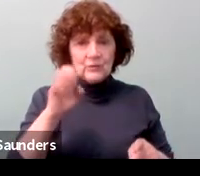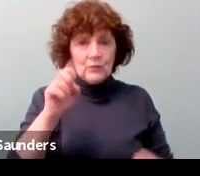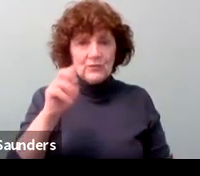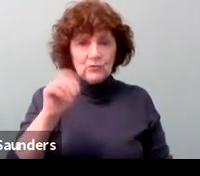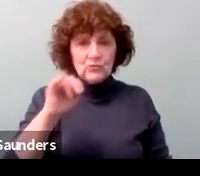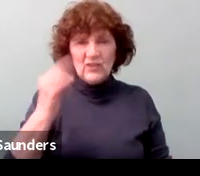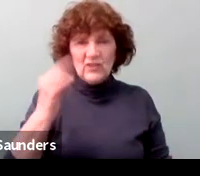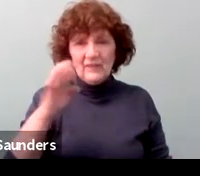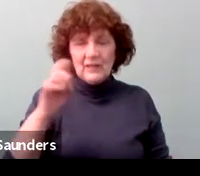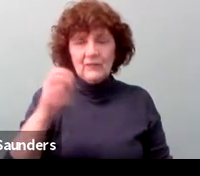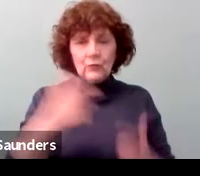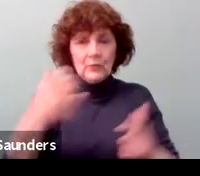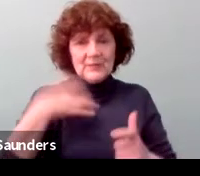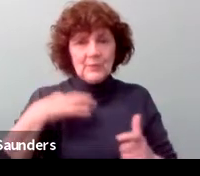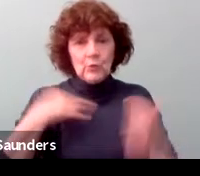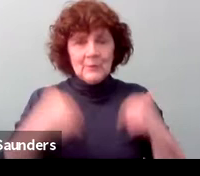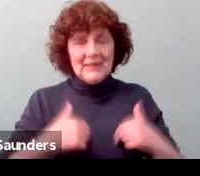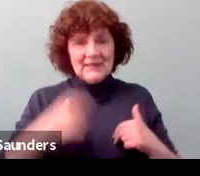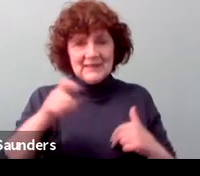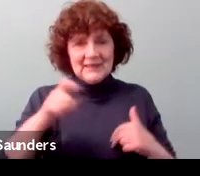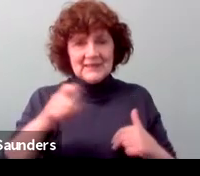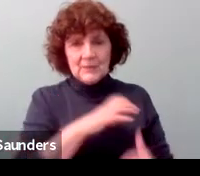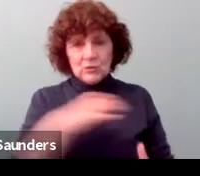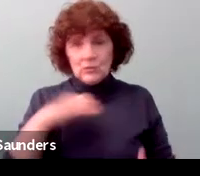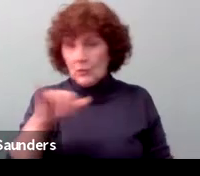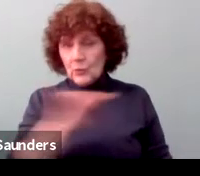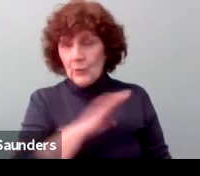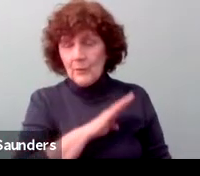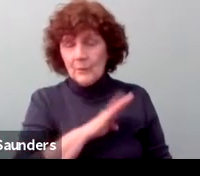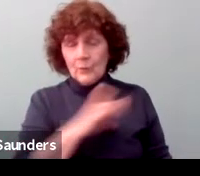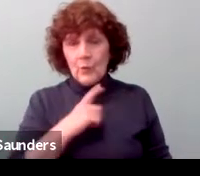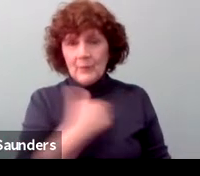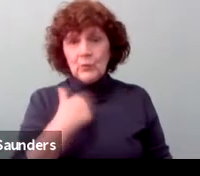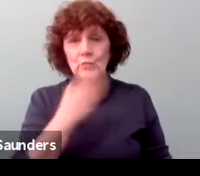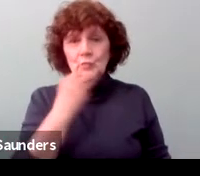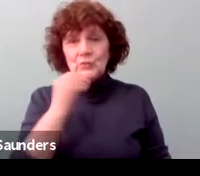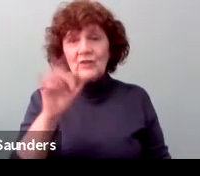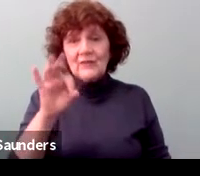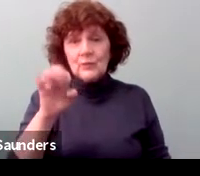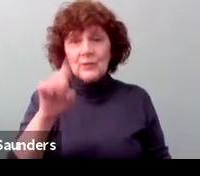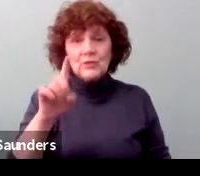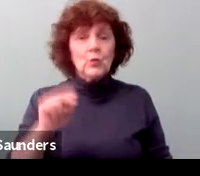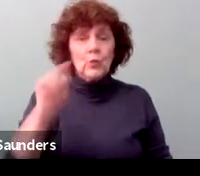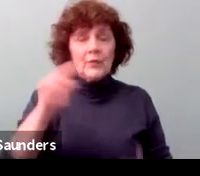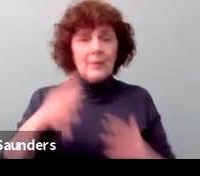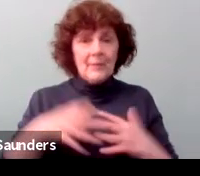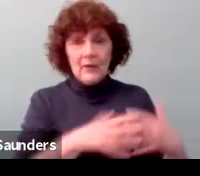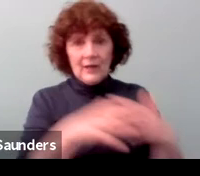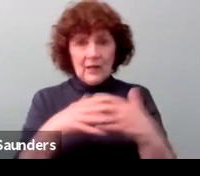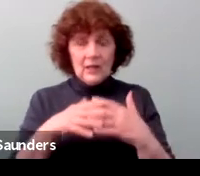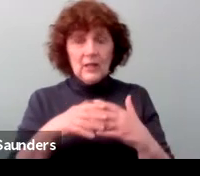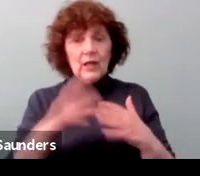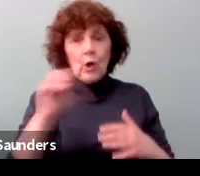Needs Commission. I'm also a board member of the Jewish Federation of North America and serve as co-chair of